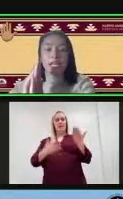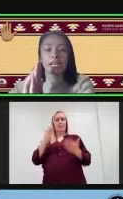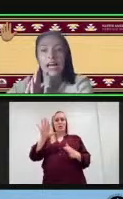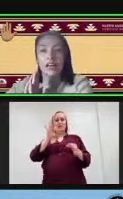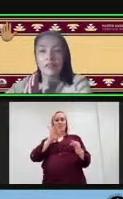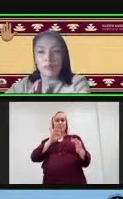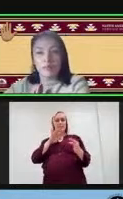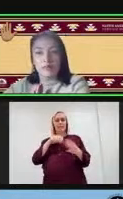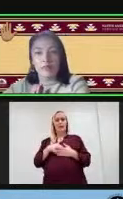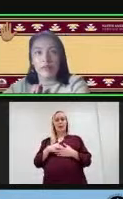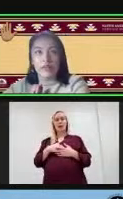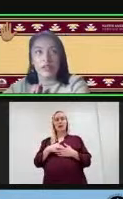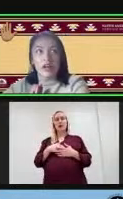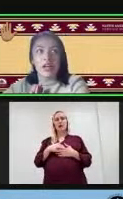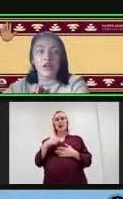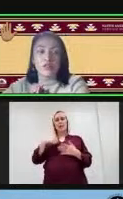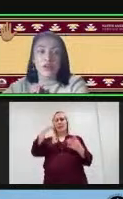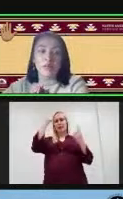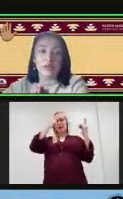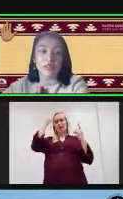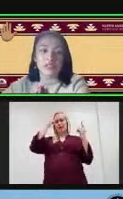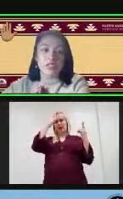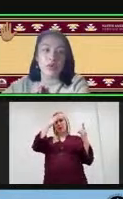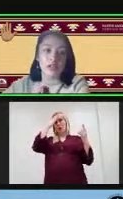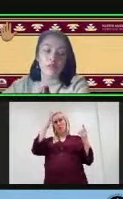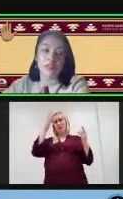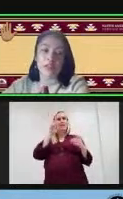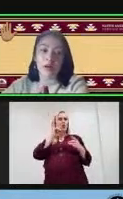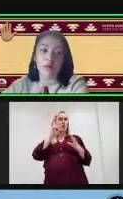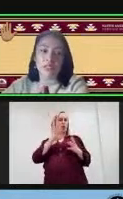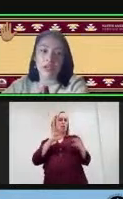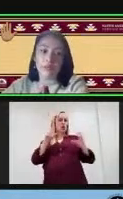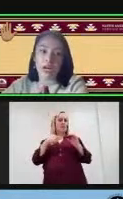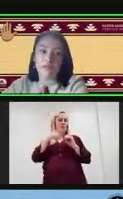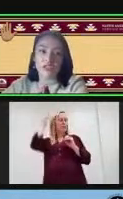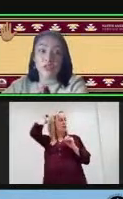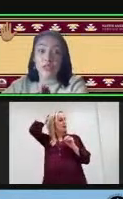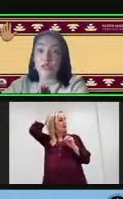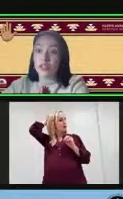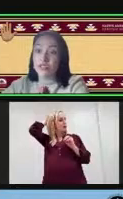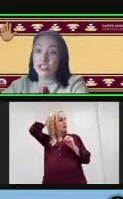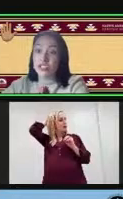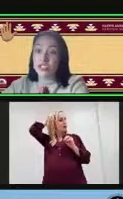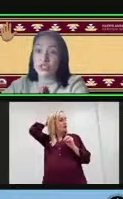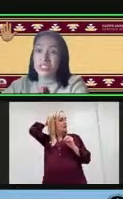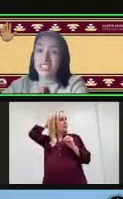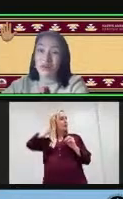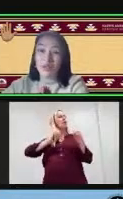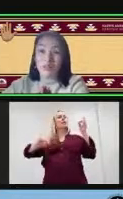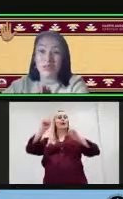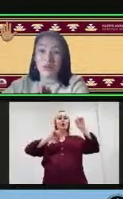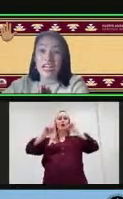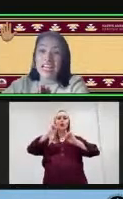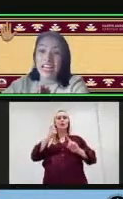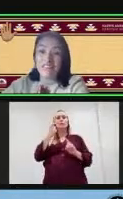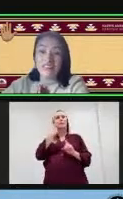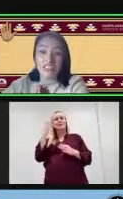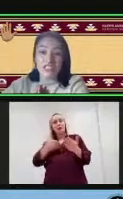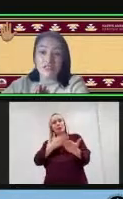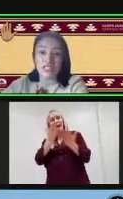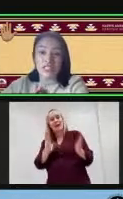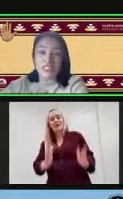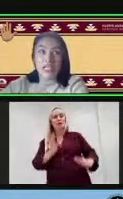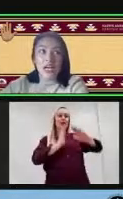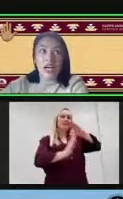because I've been thinking a lot. I know we've heard about this as well. And when we think about recent arrivals, newcomers, refugee students, and how we also are kind of in